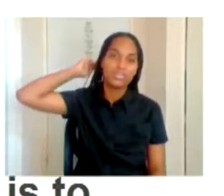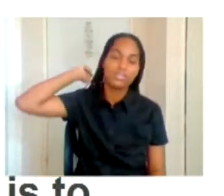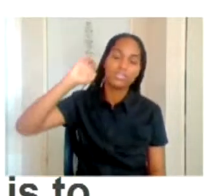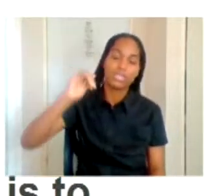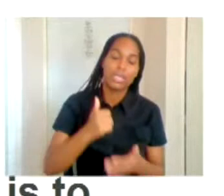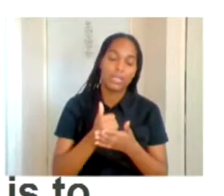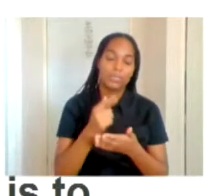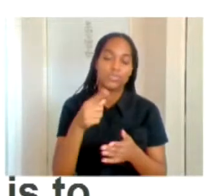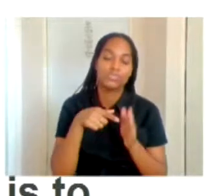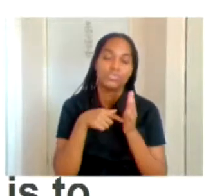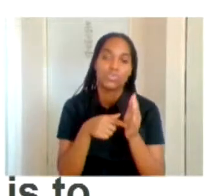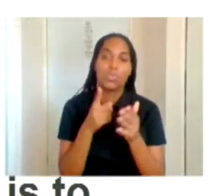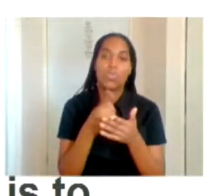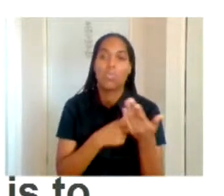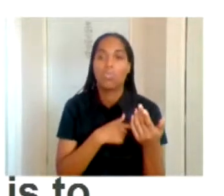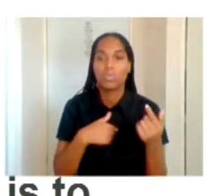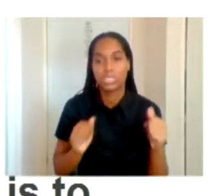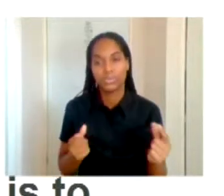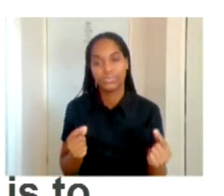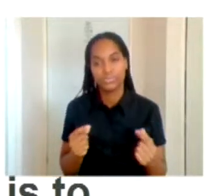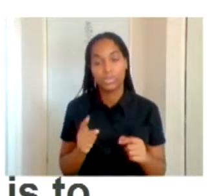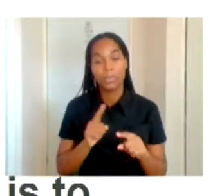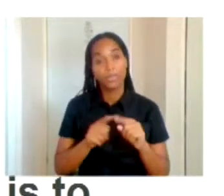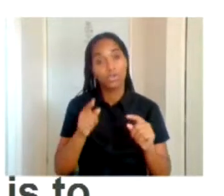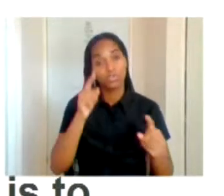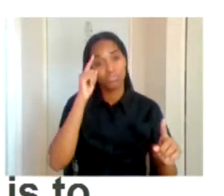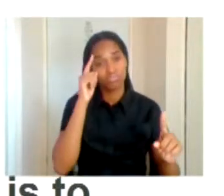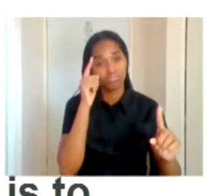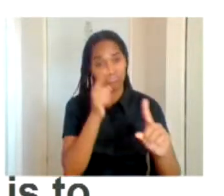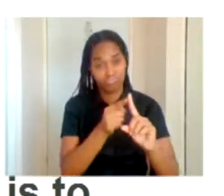show what we can do. But the key goal, I think, is